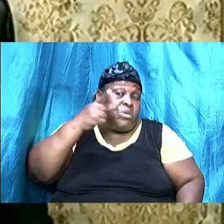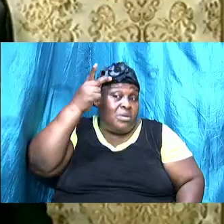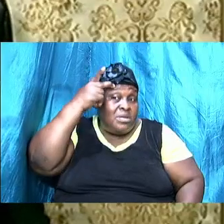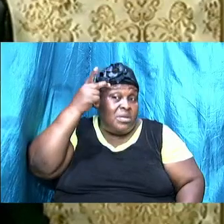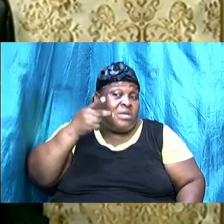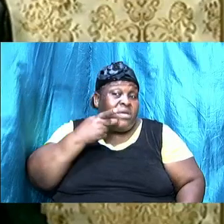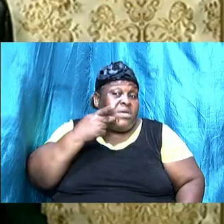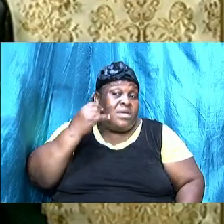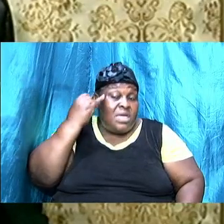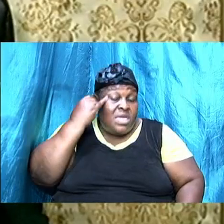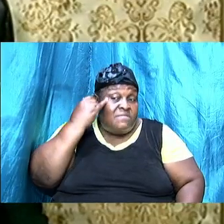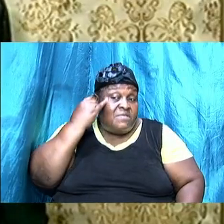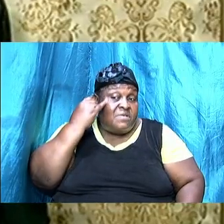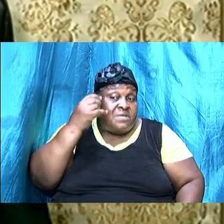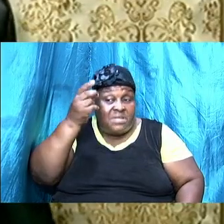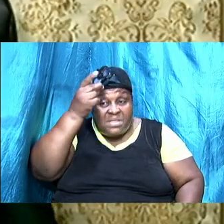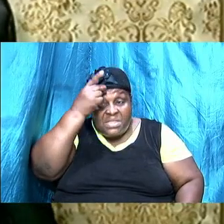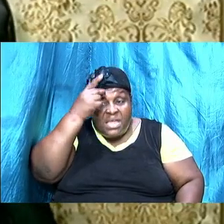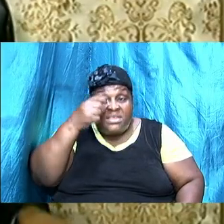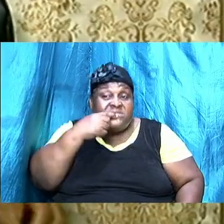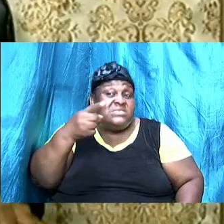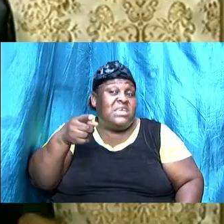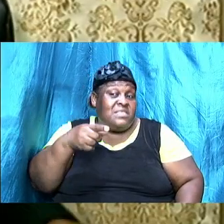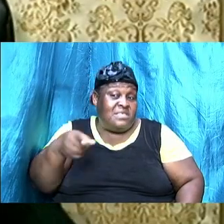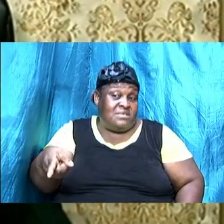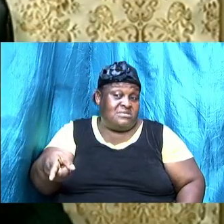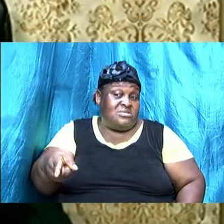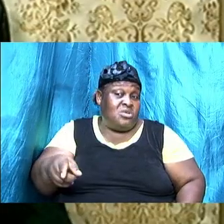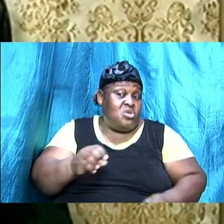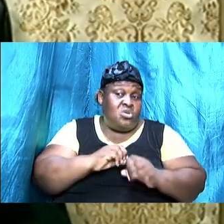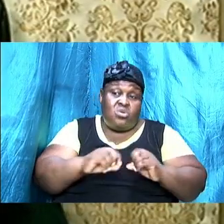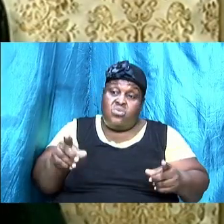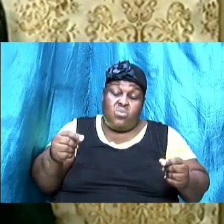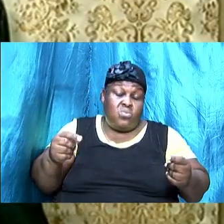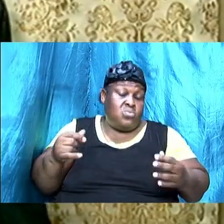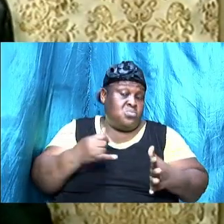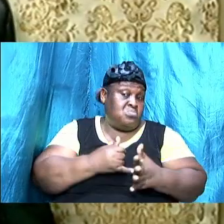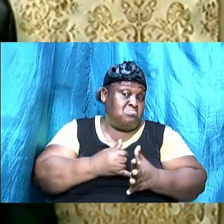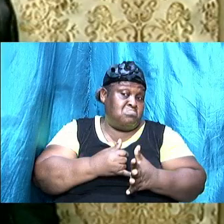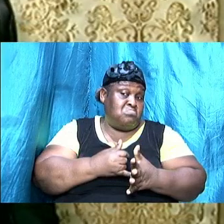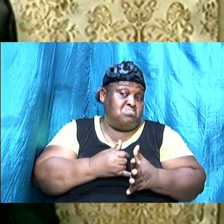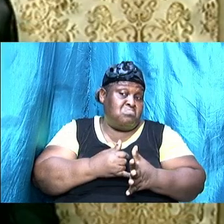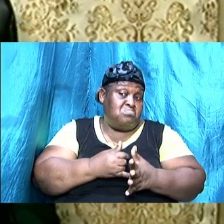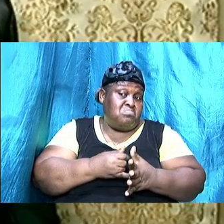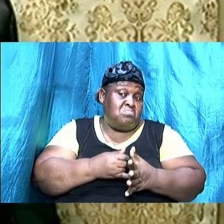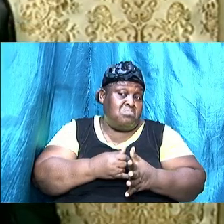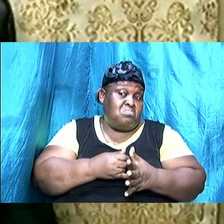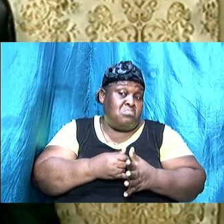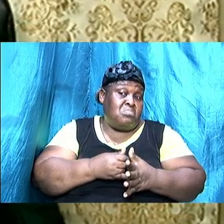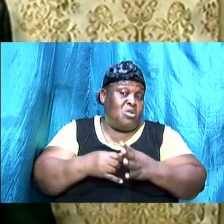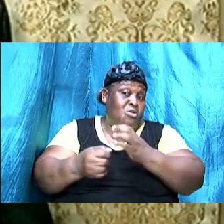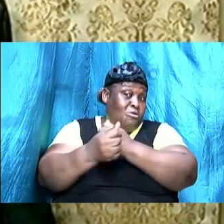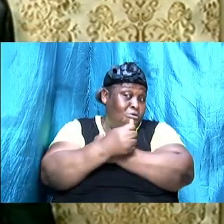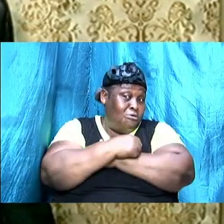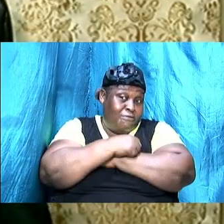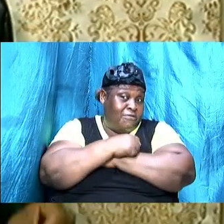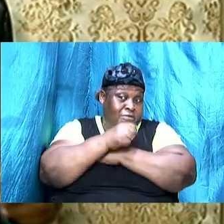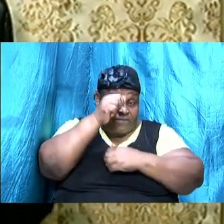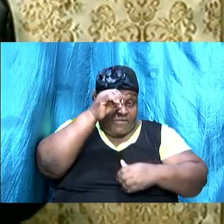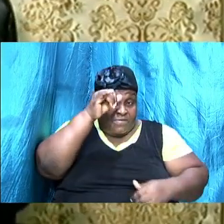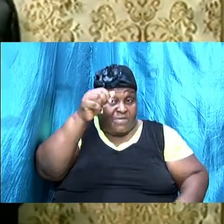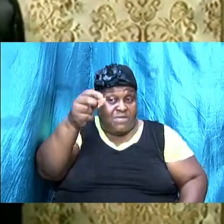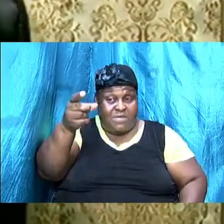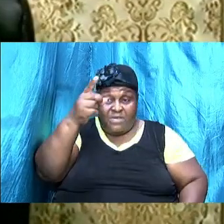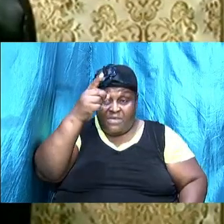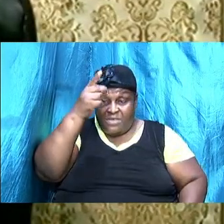your daddy tell you this, don't do it. If your daddy tell you that, don't do it. Love him, you know, this, but, and